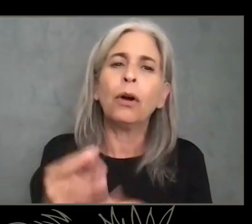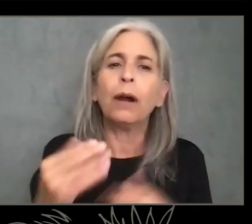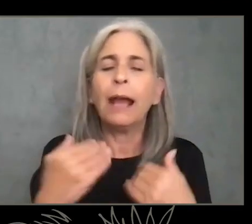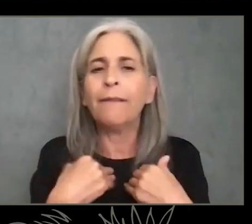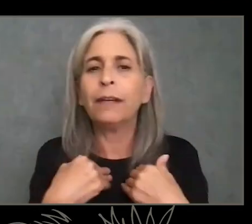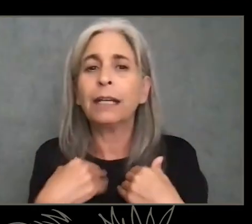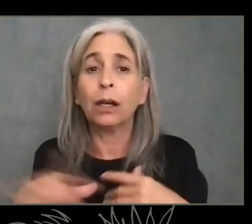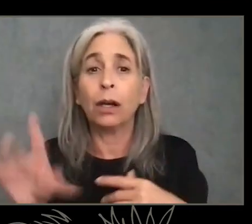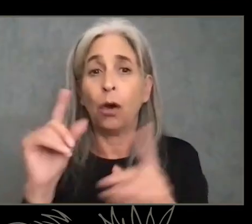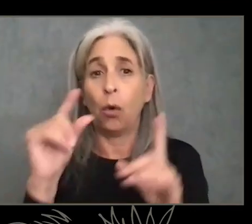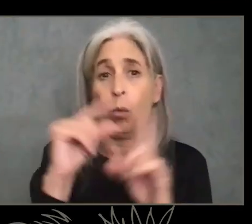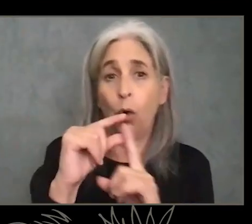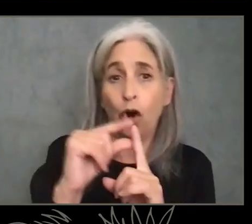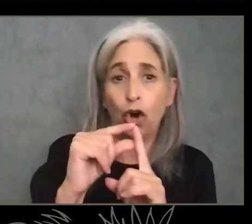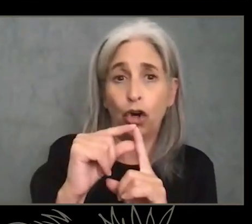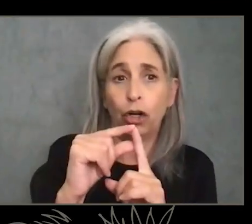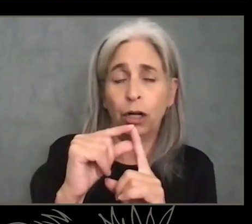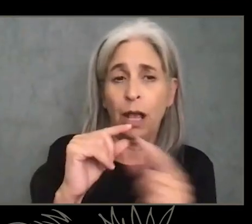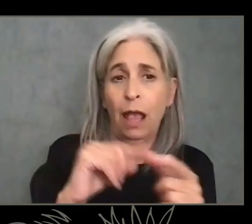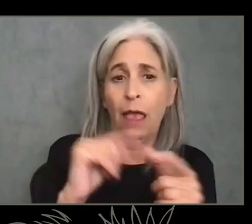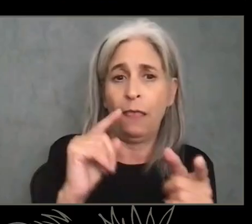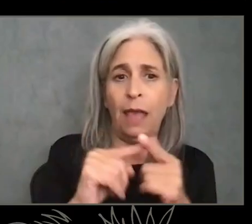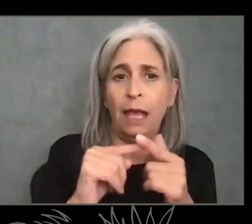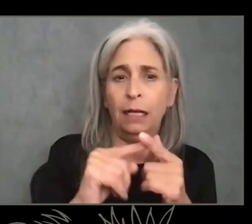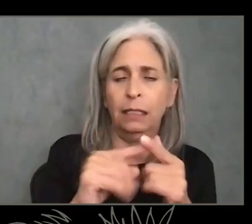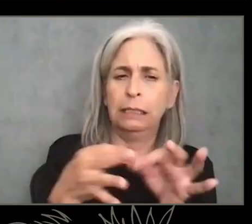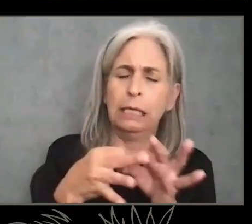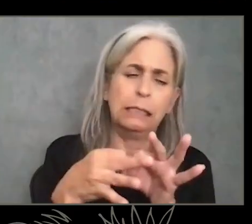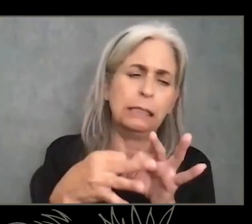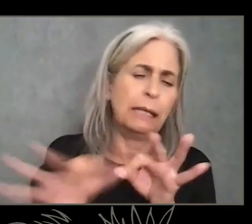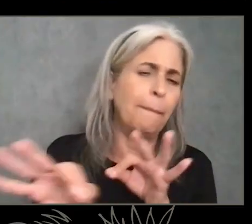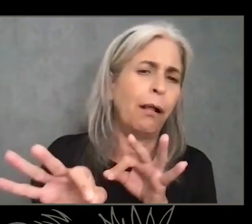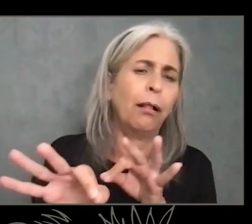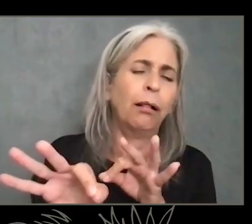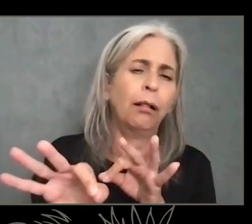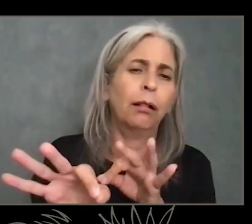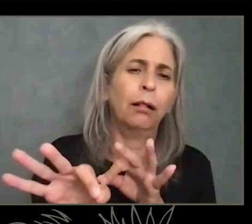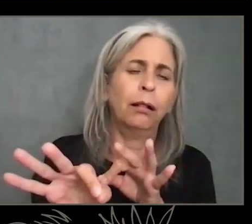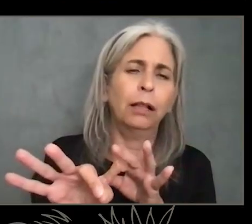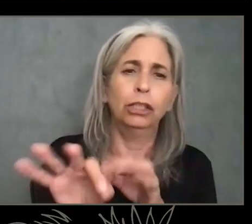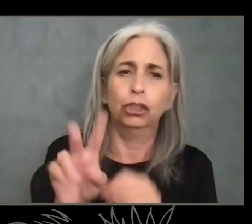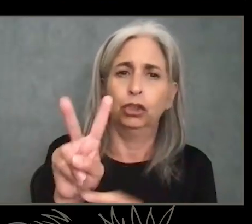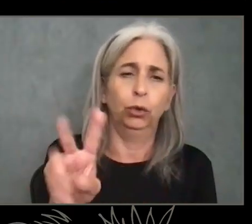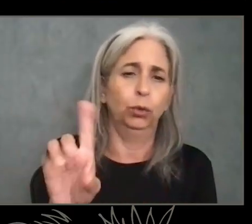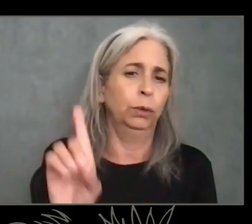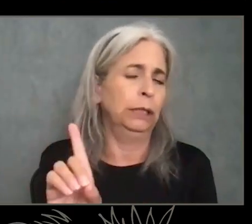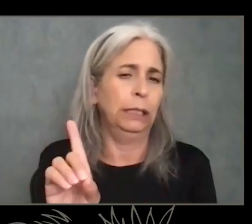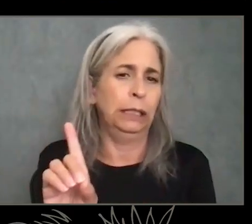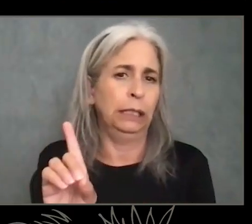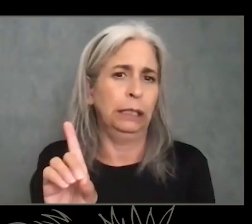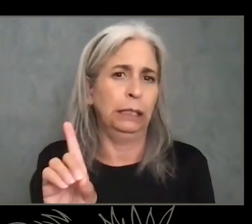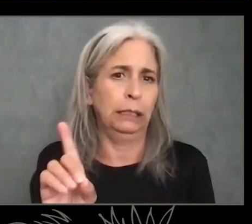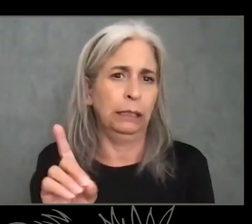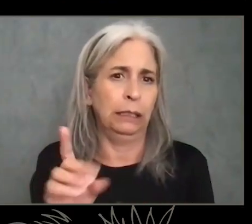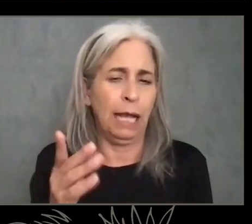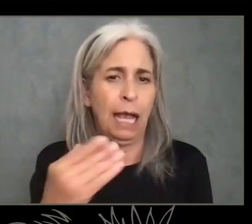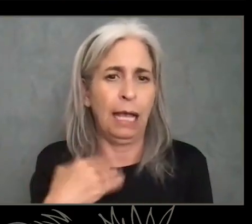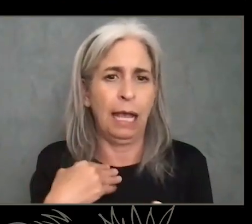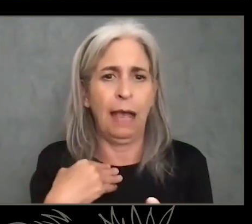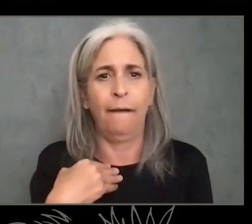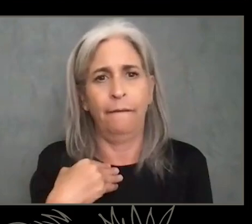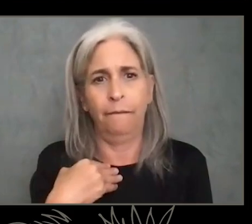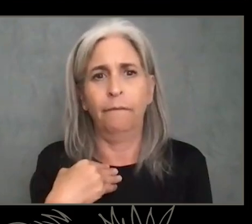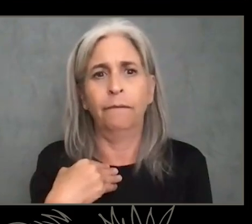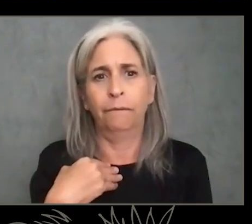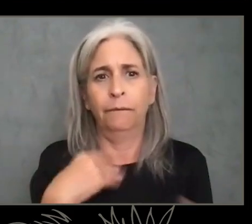a word, and then this is a very simple two-dimension graph, right? I have cat,